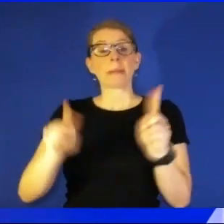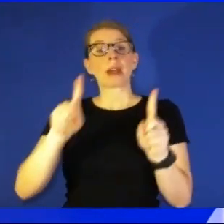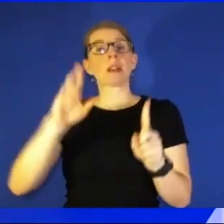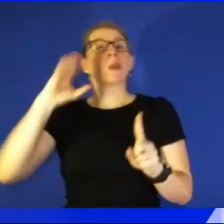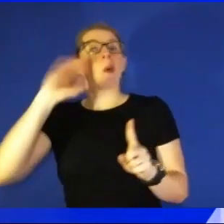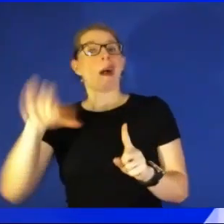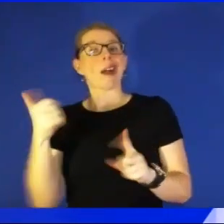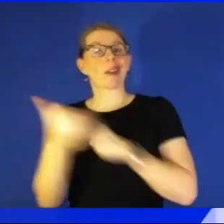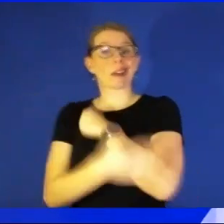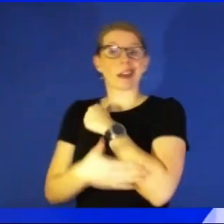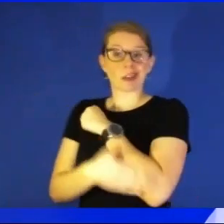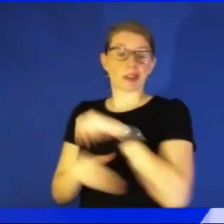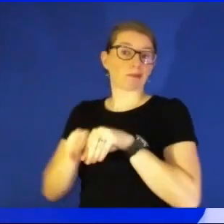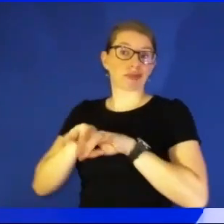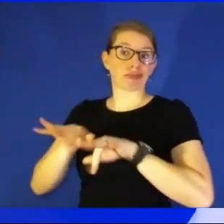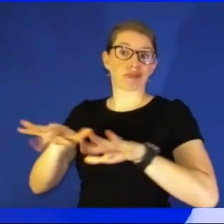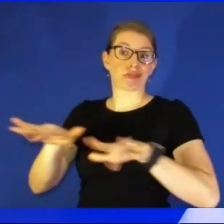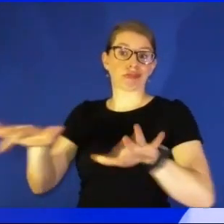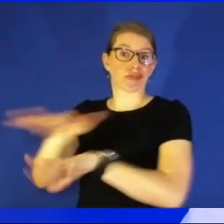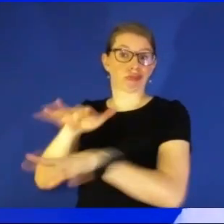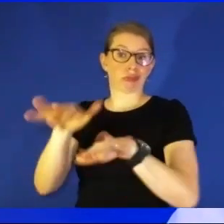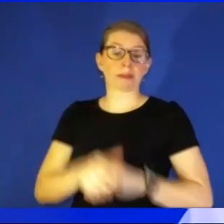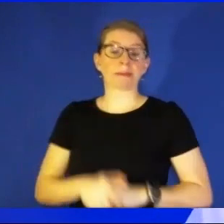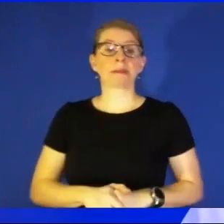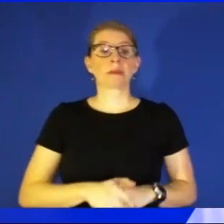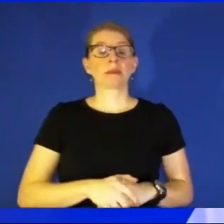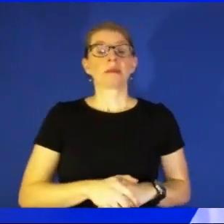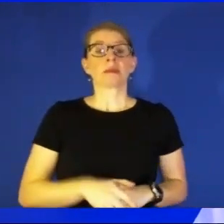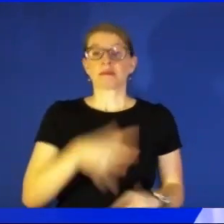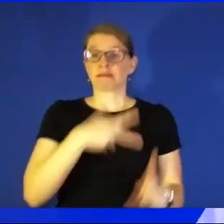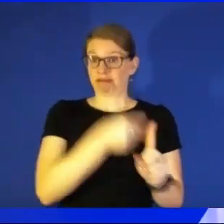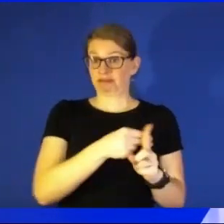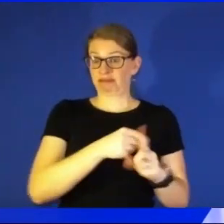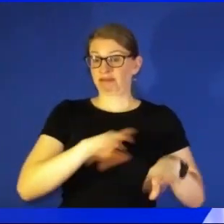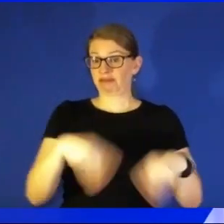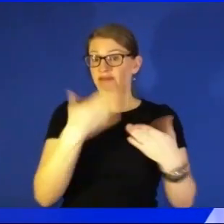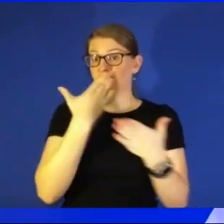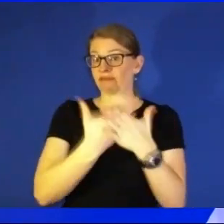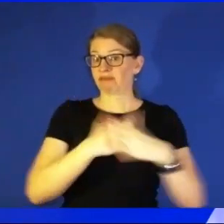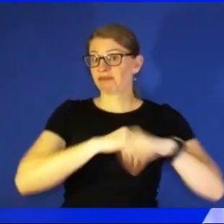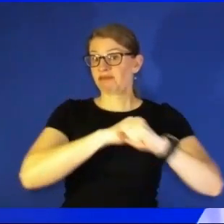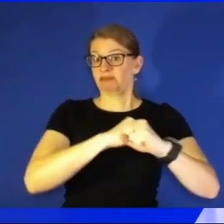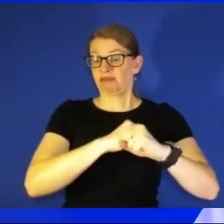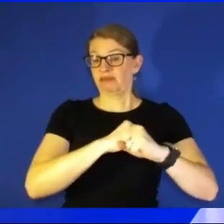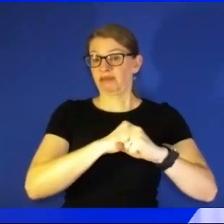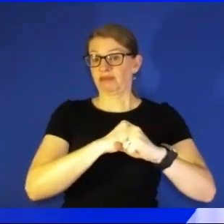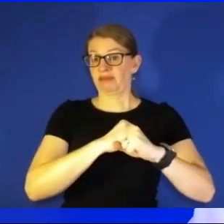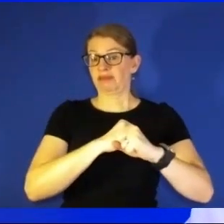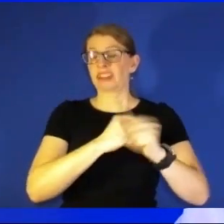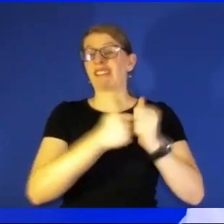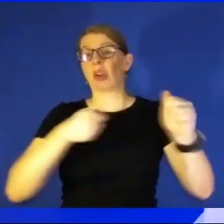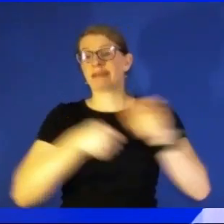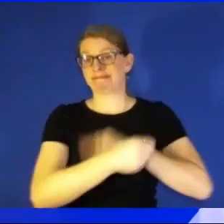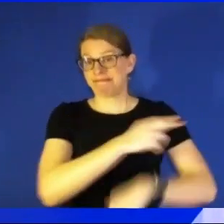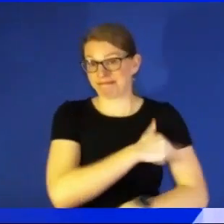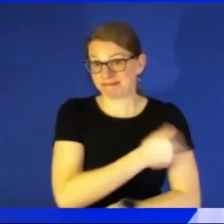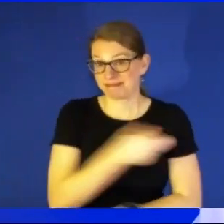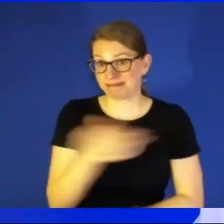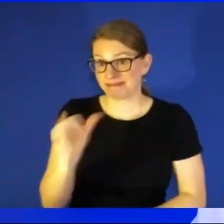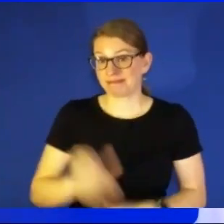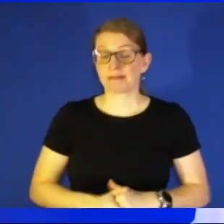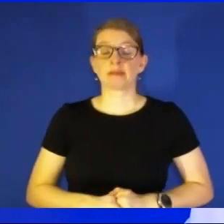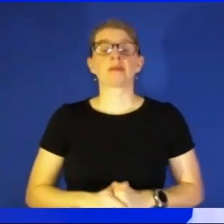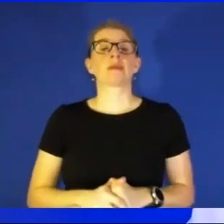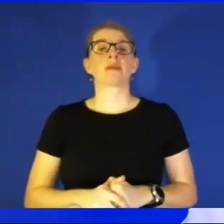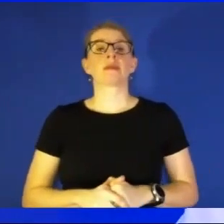know the vaccines continue to offer good protection against hospitalization and severe disease for that as well. But we're also looking to the future